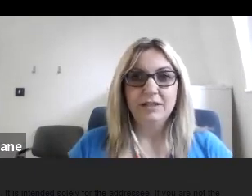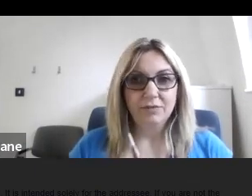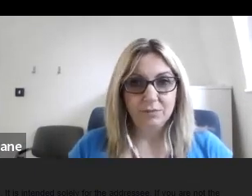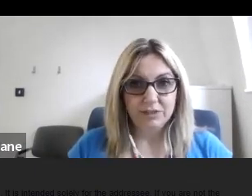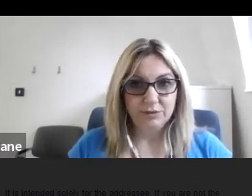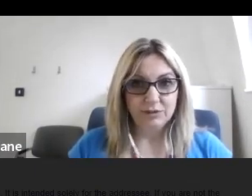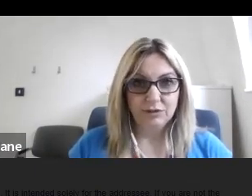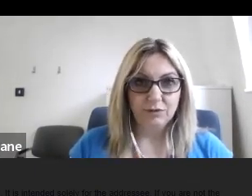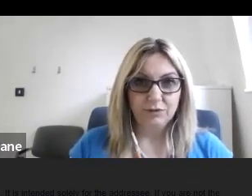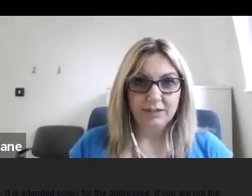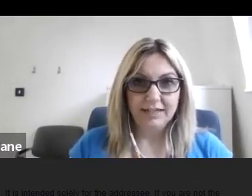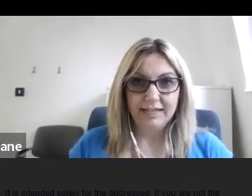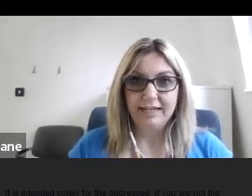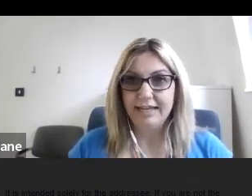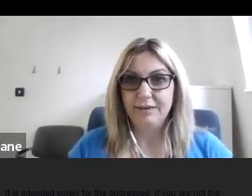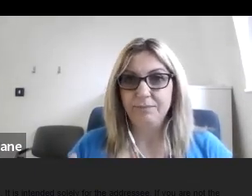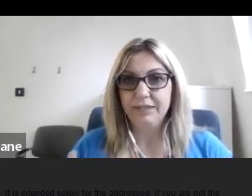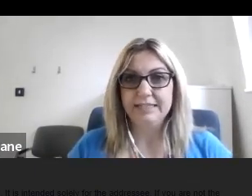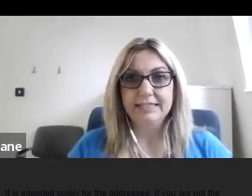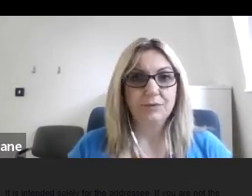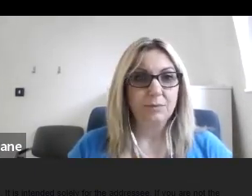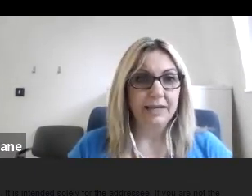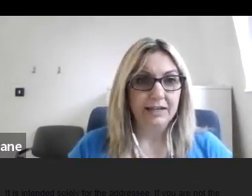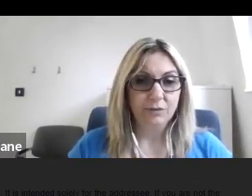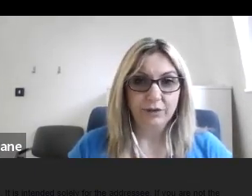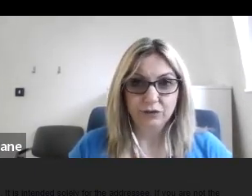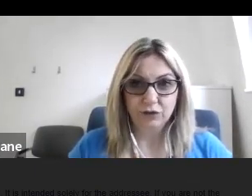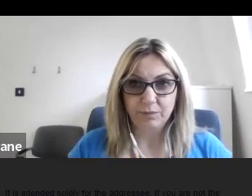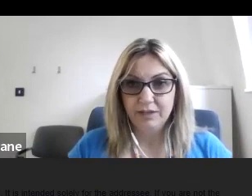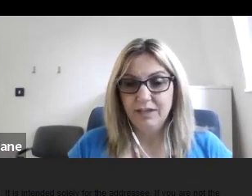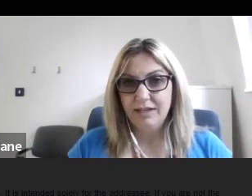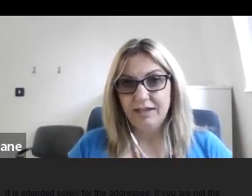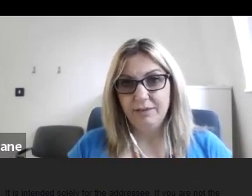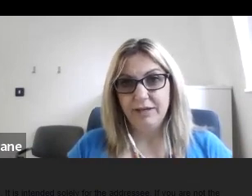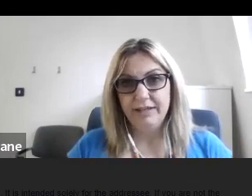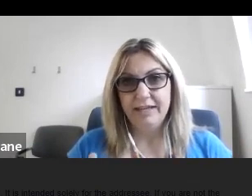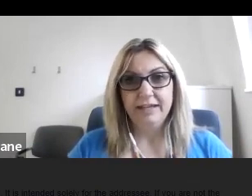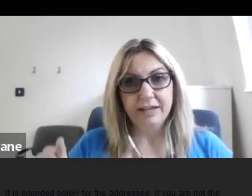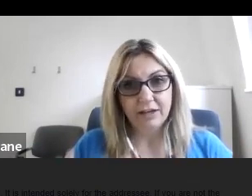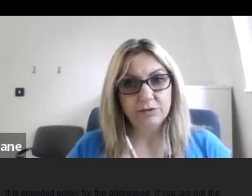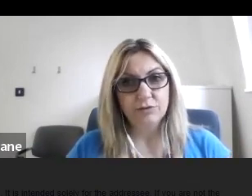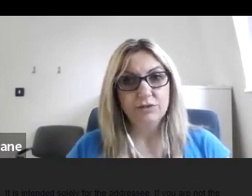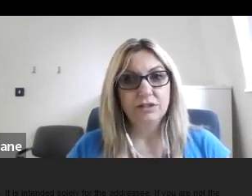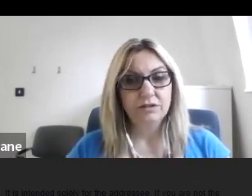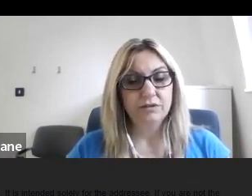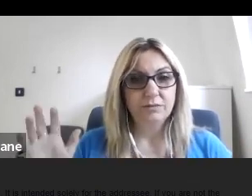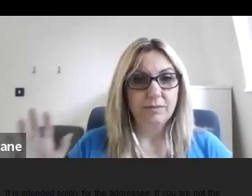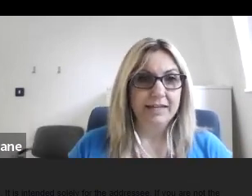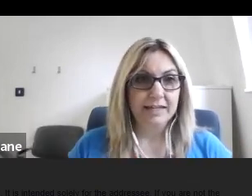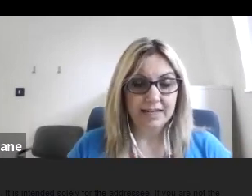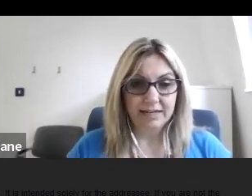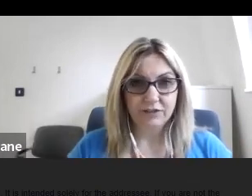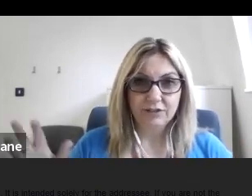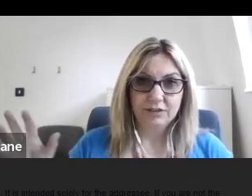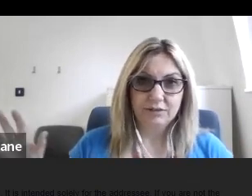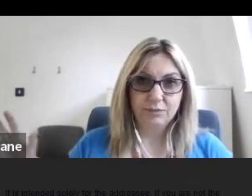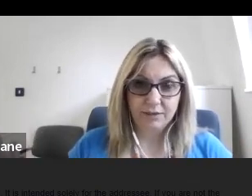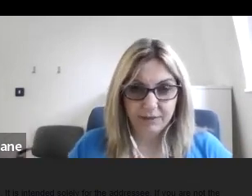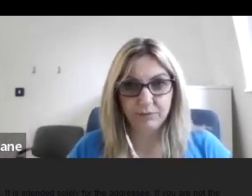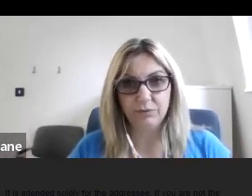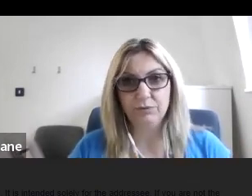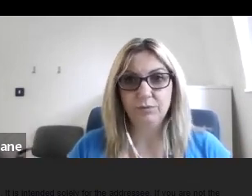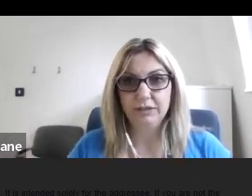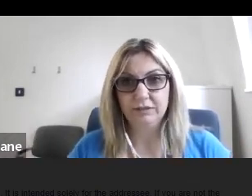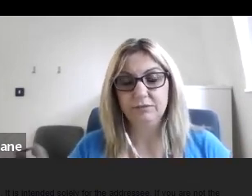used to be that everybody was offered the Is This For Me workshop, and then that goes on to Making Connections,